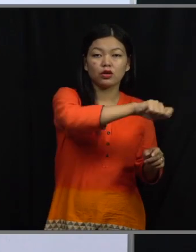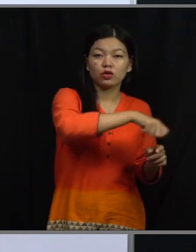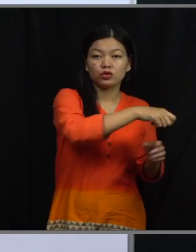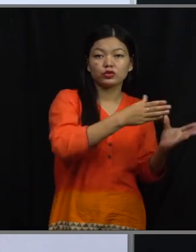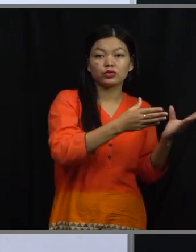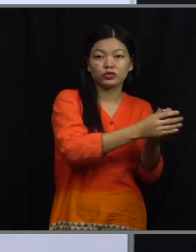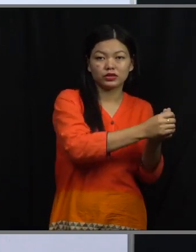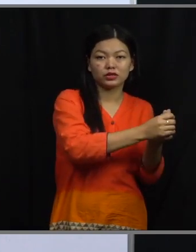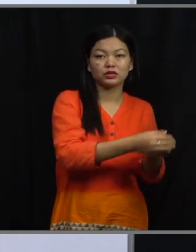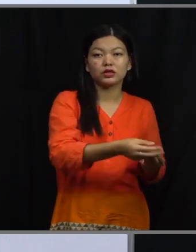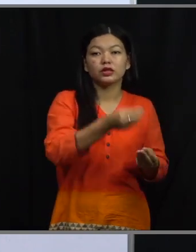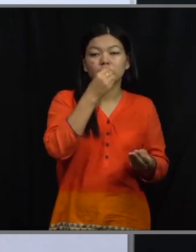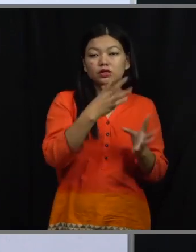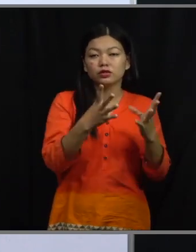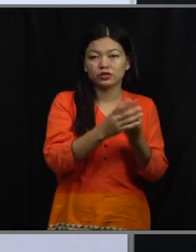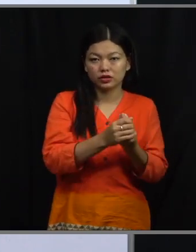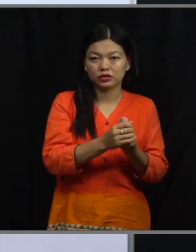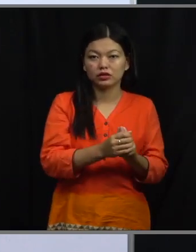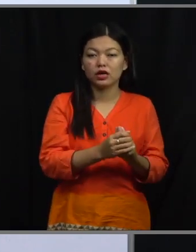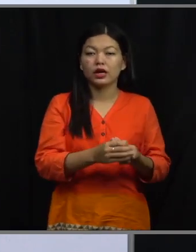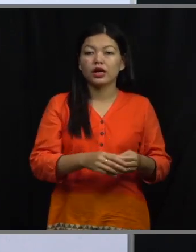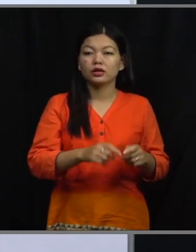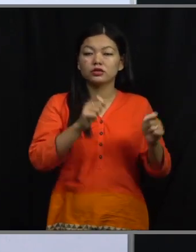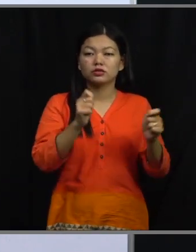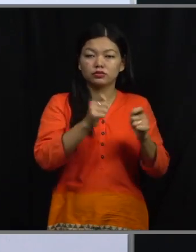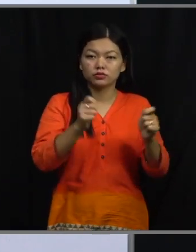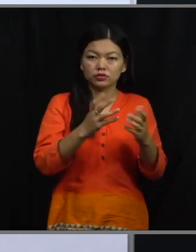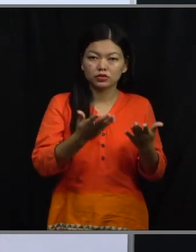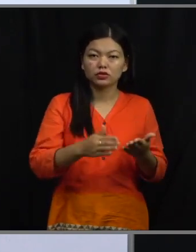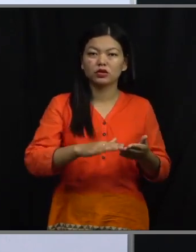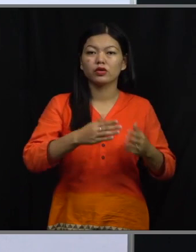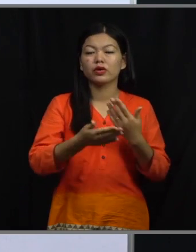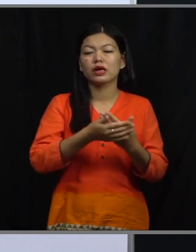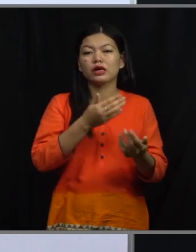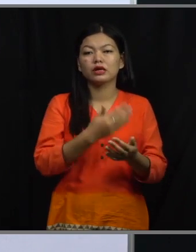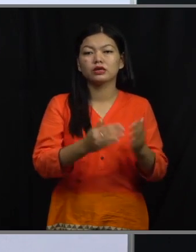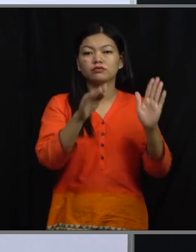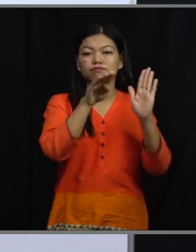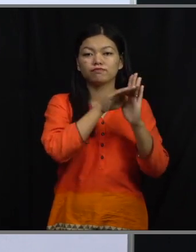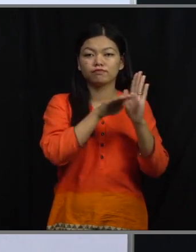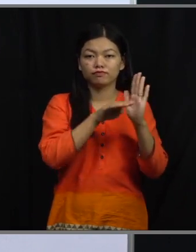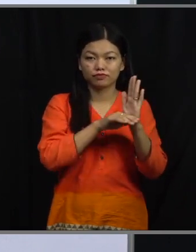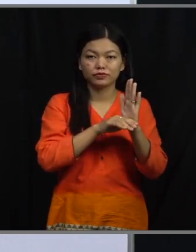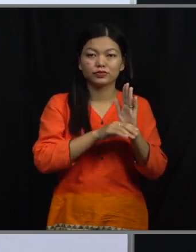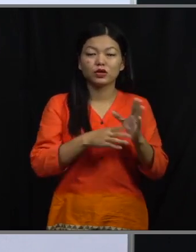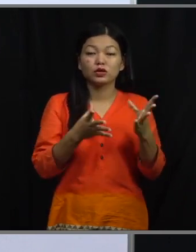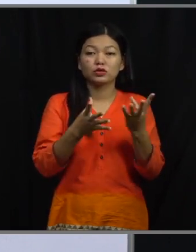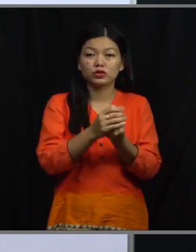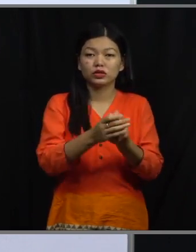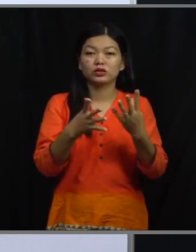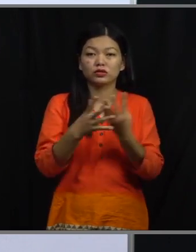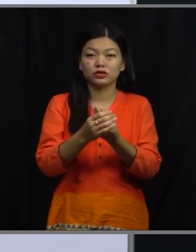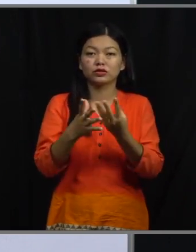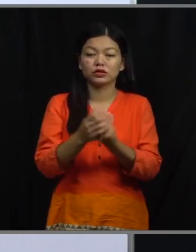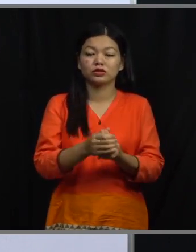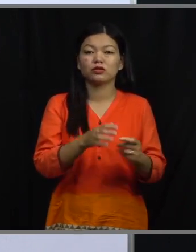participate in common family worship, and is related to each other as some kind of